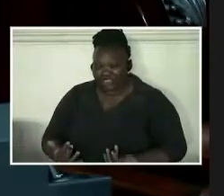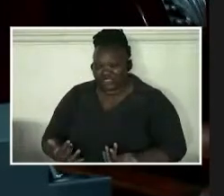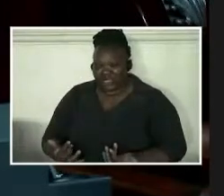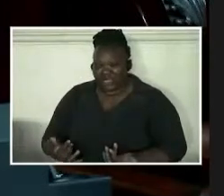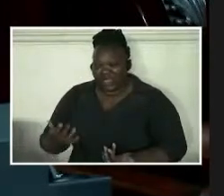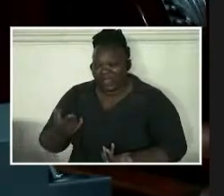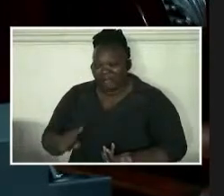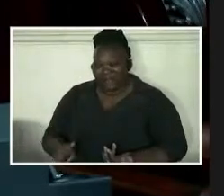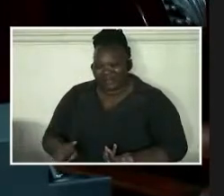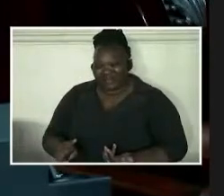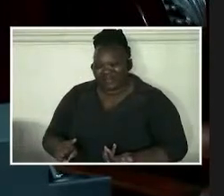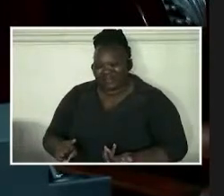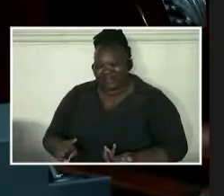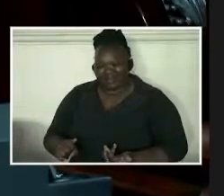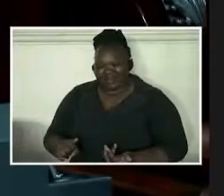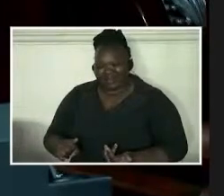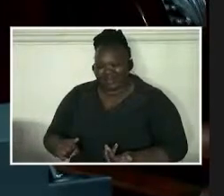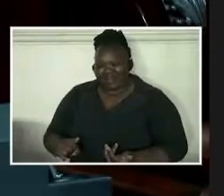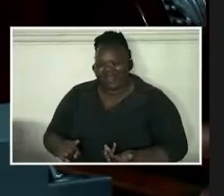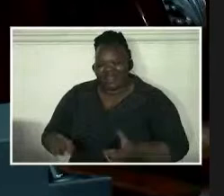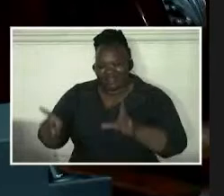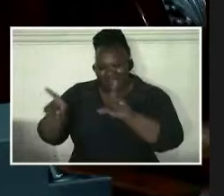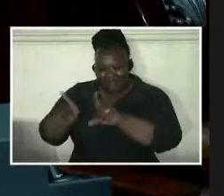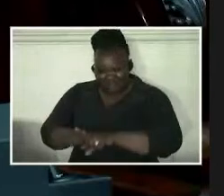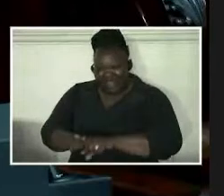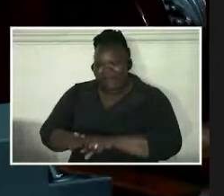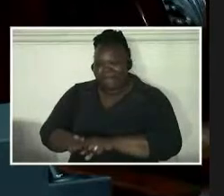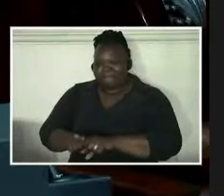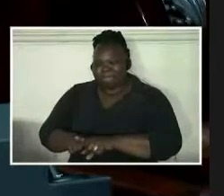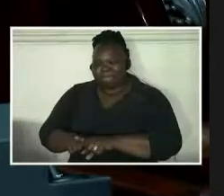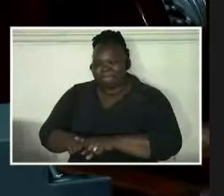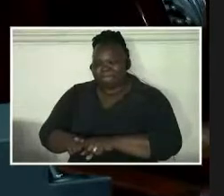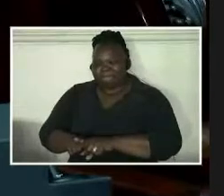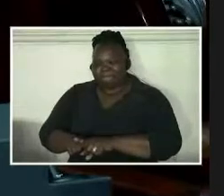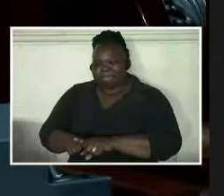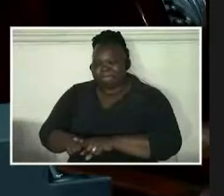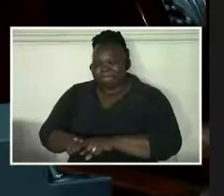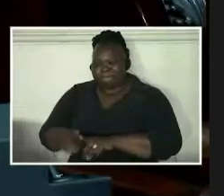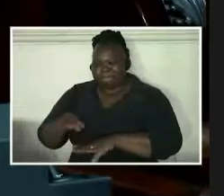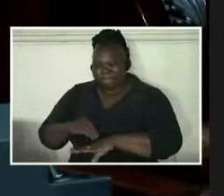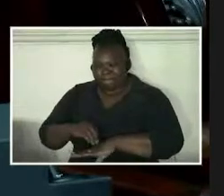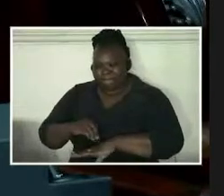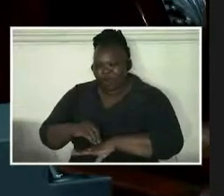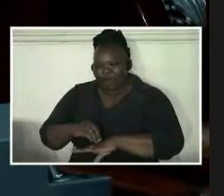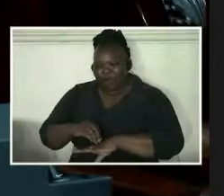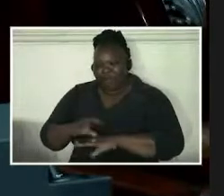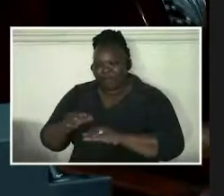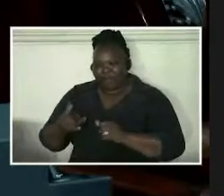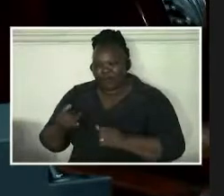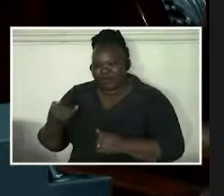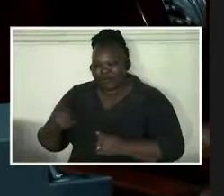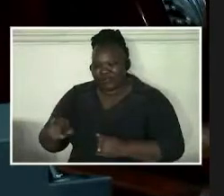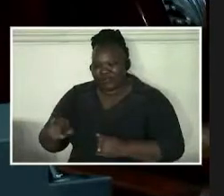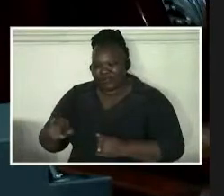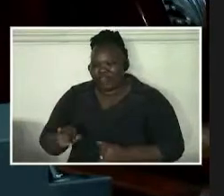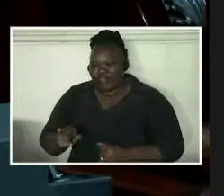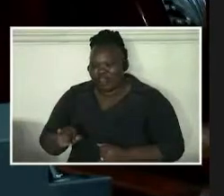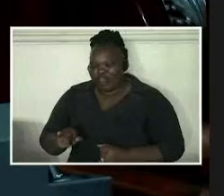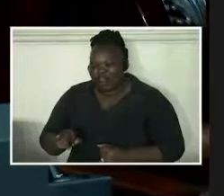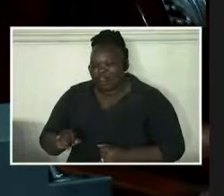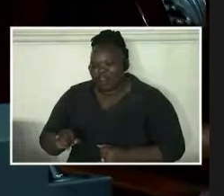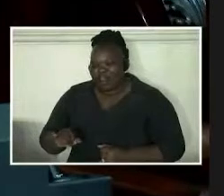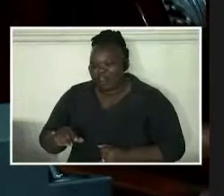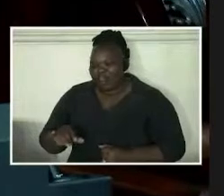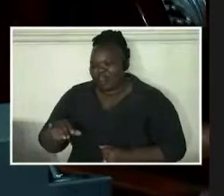but remaining with the same problems ip commands the